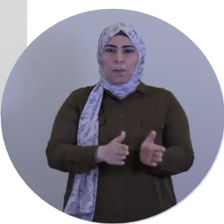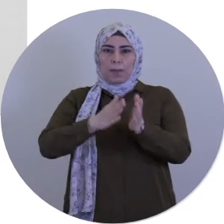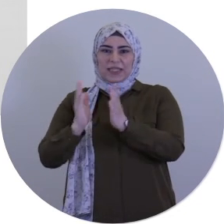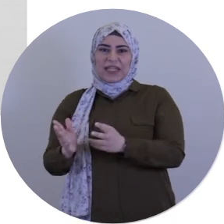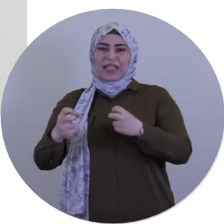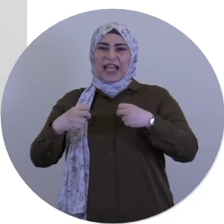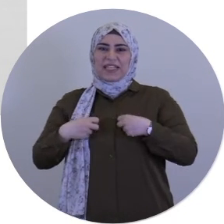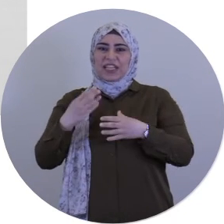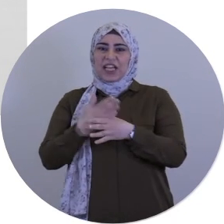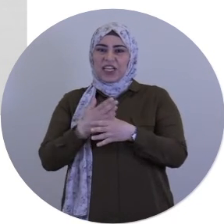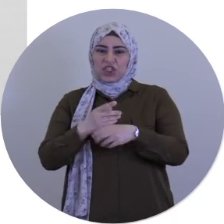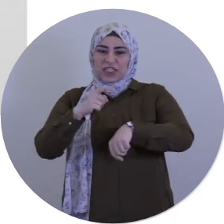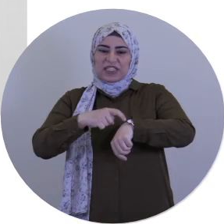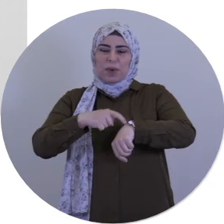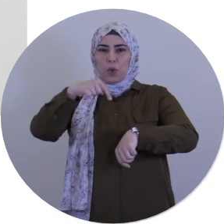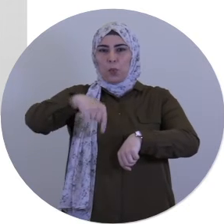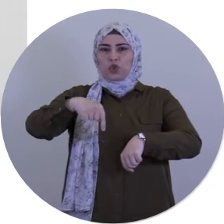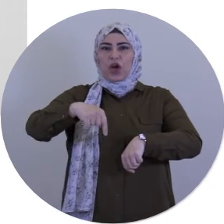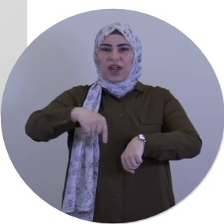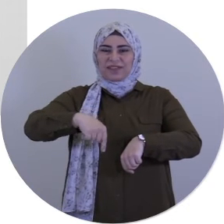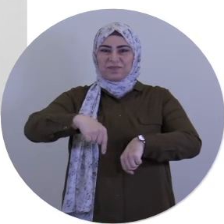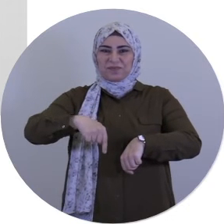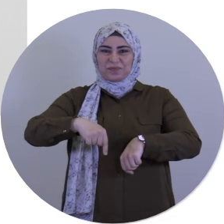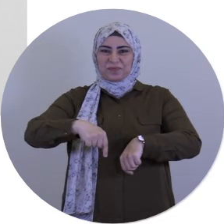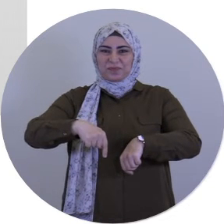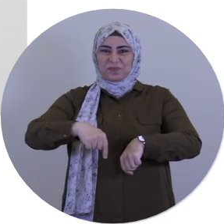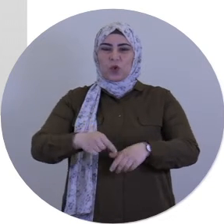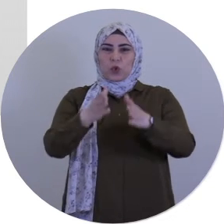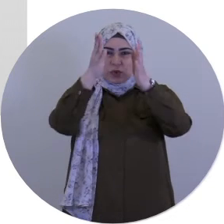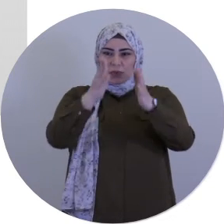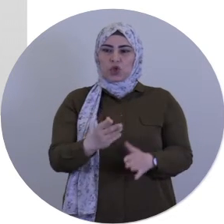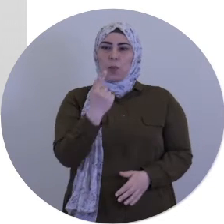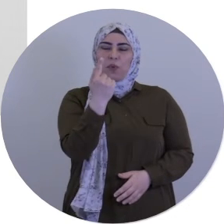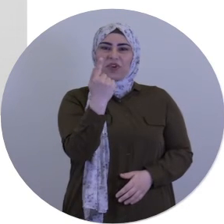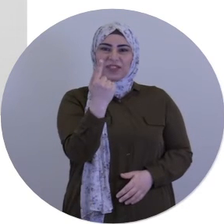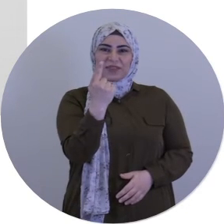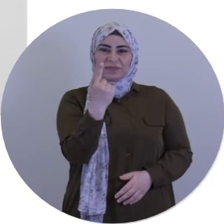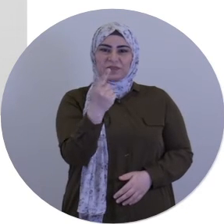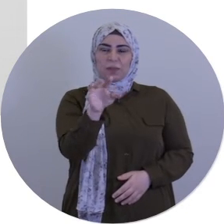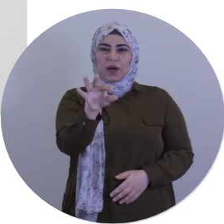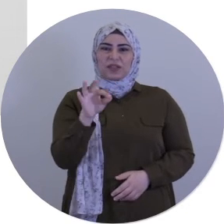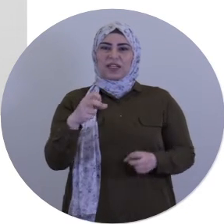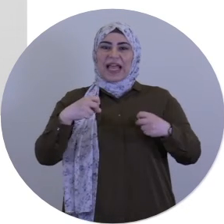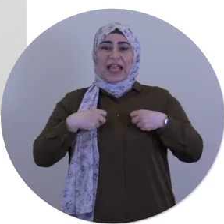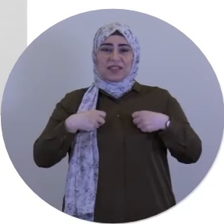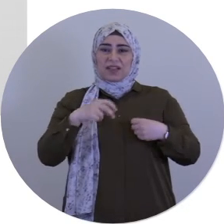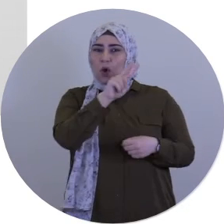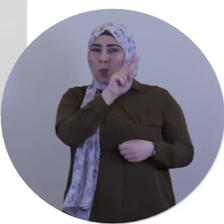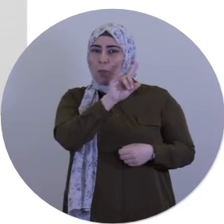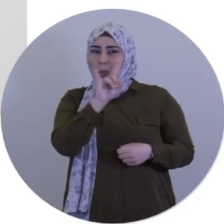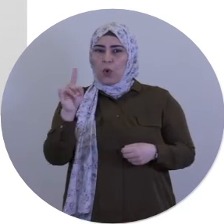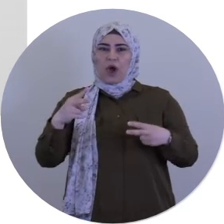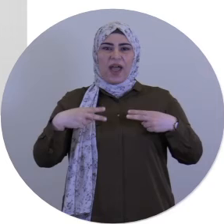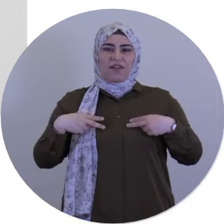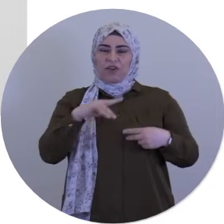chose has because the verb in the original sentence is in the present tense. The painter paints. So I